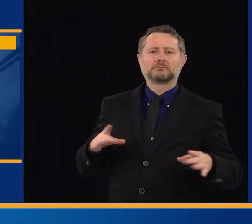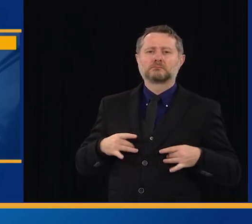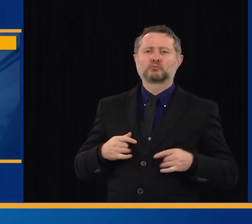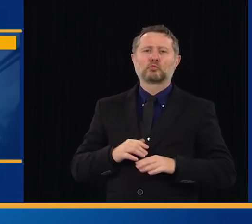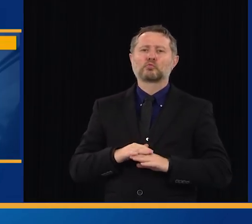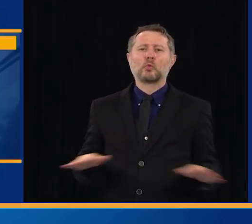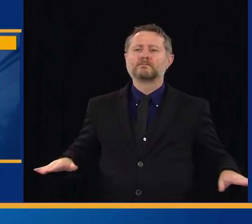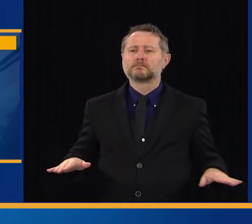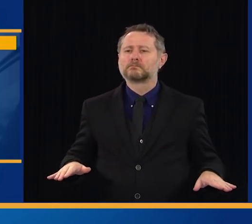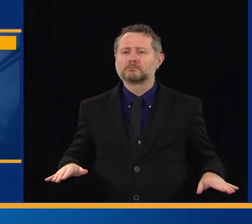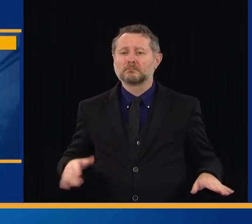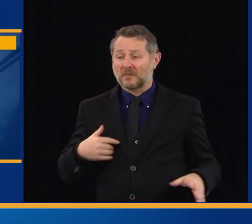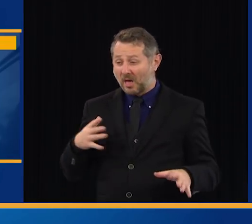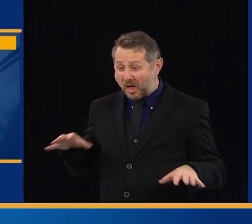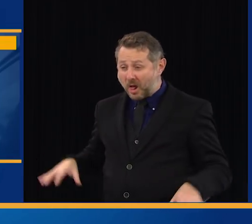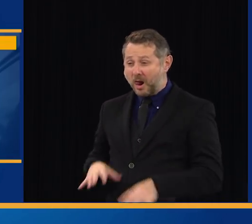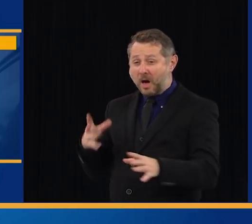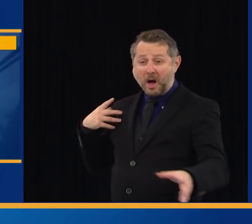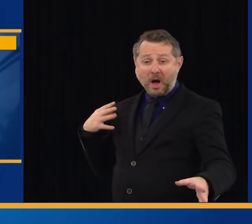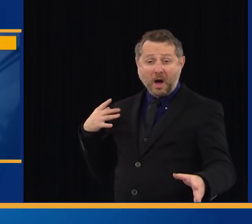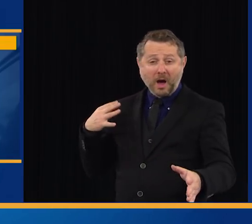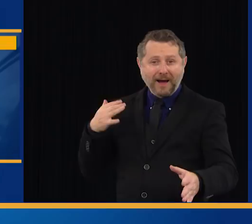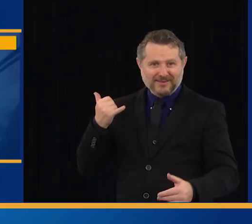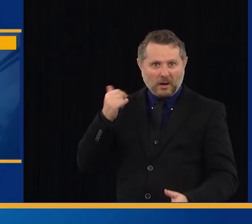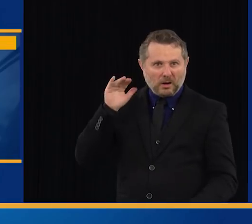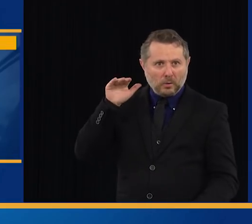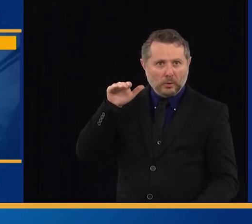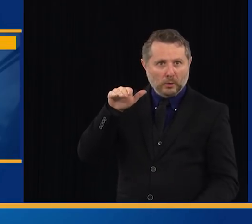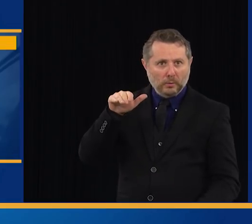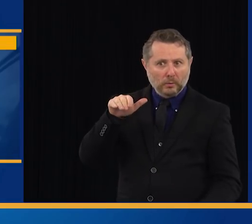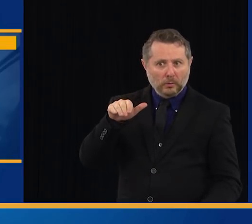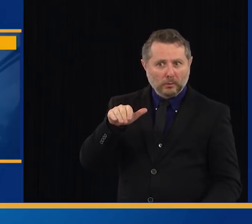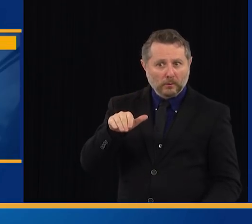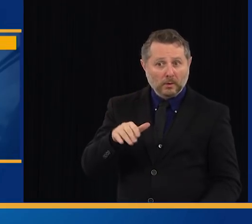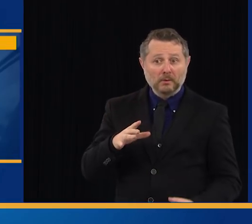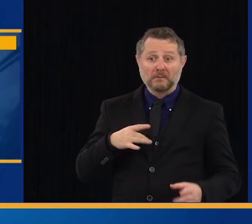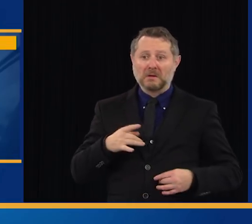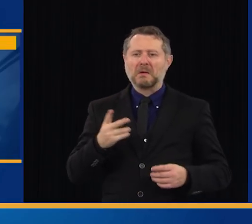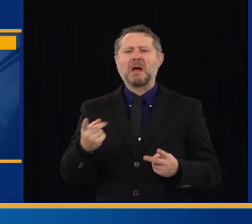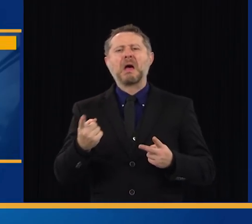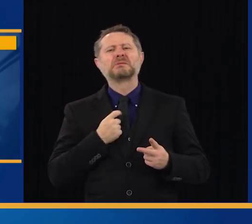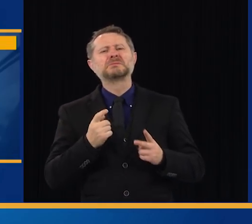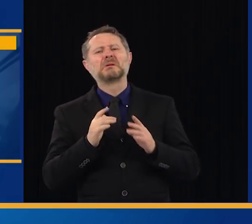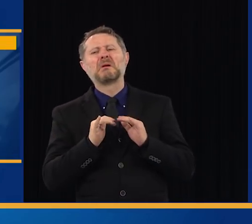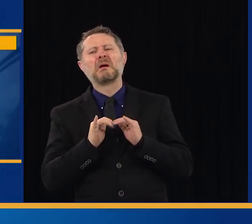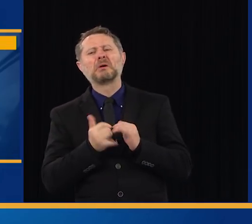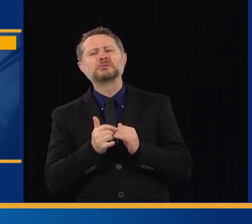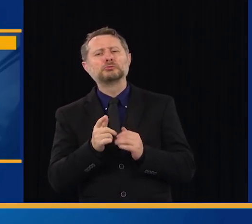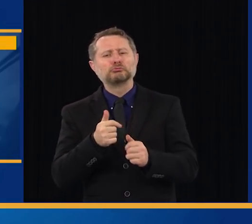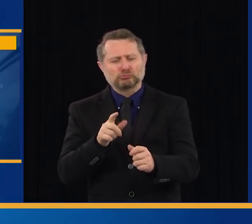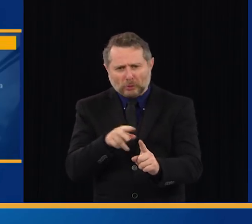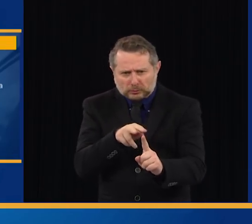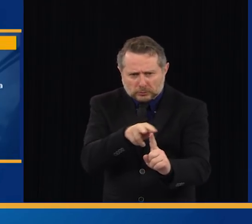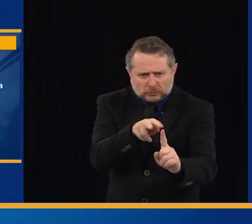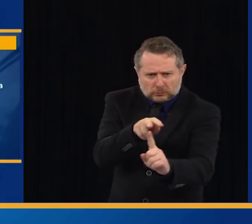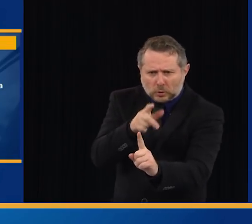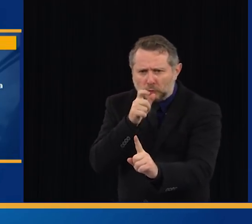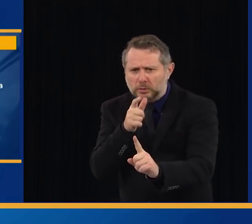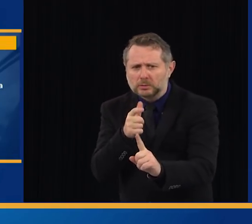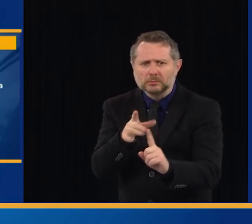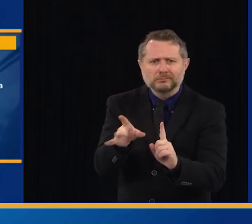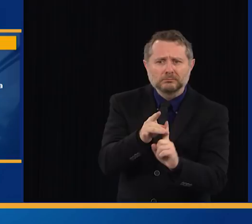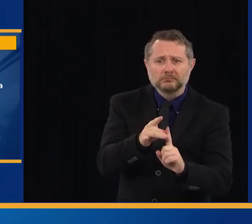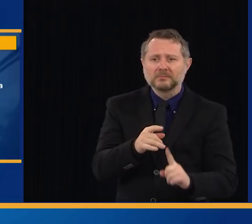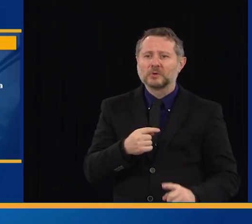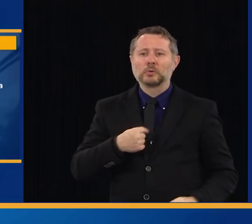rate. Well, how do you track the infection rate? We don't. We don't track infection